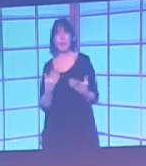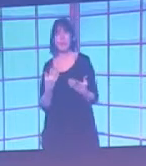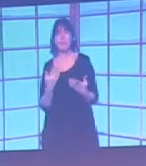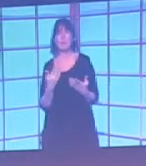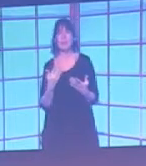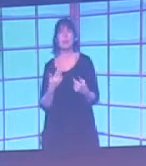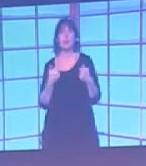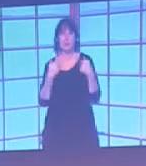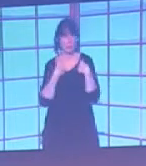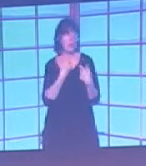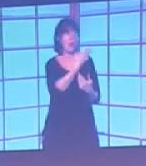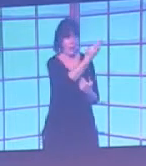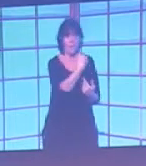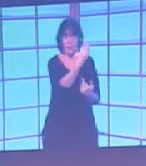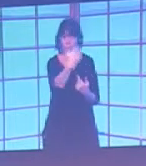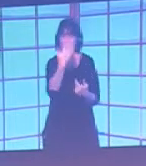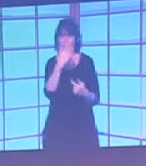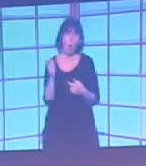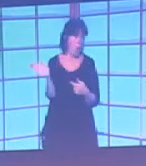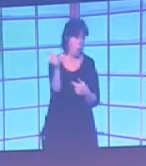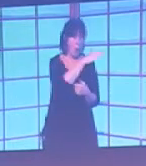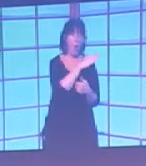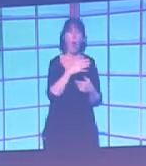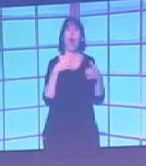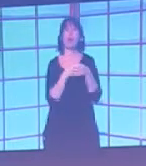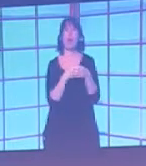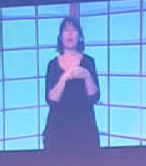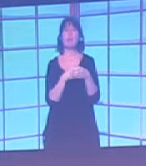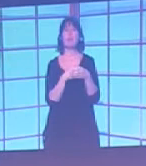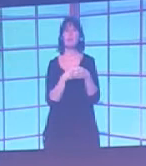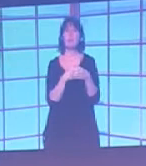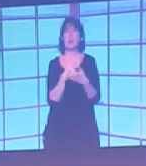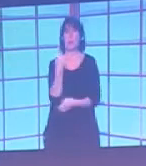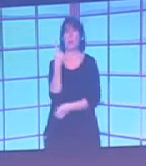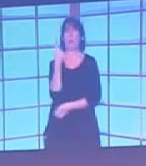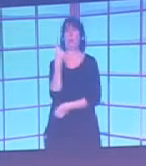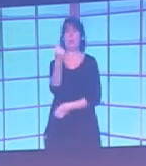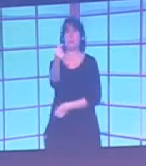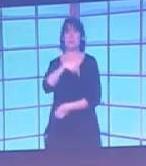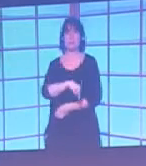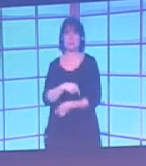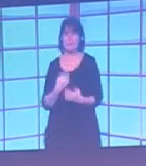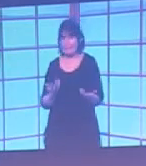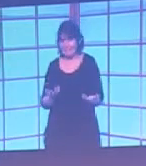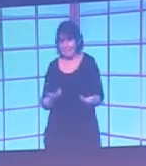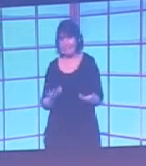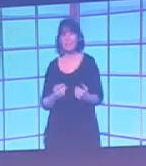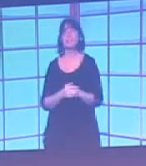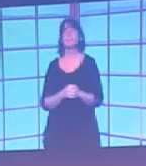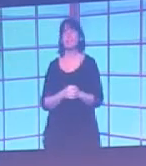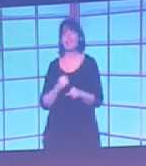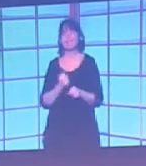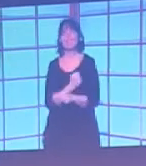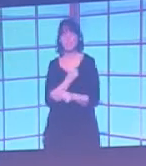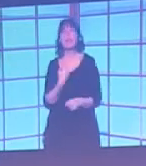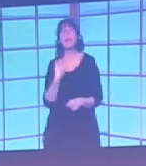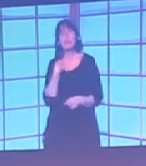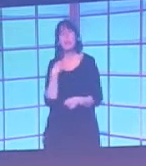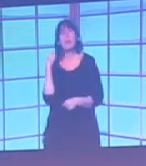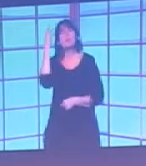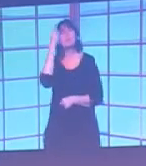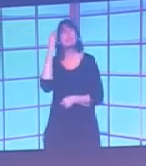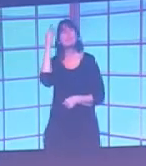We invited all the clubs, and just one club took the invitation. So I was actually wondering,